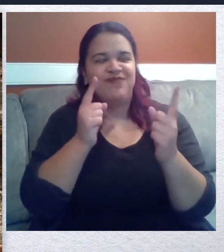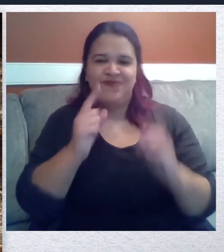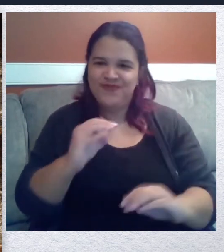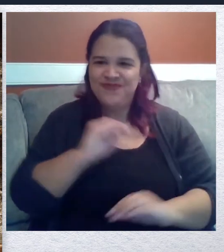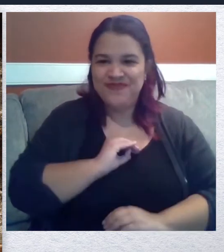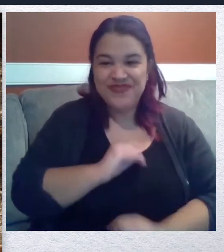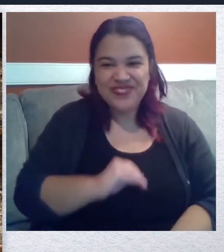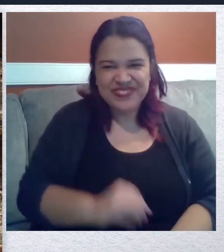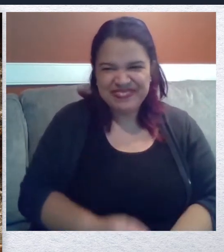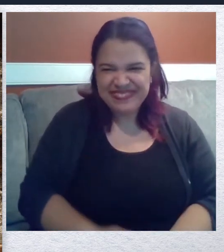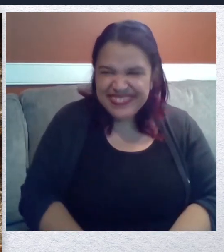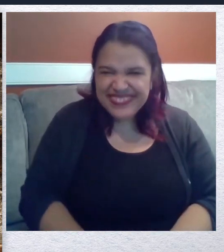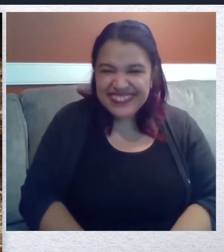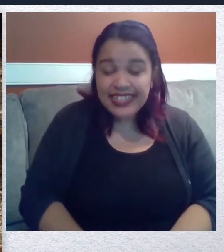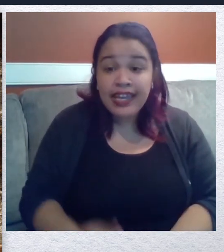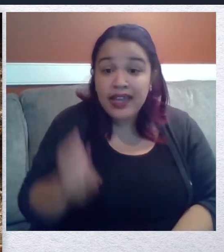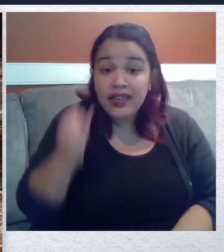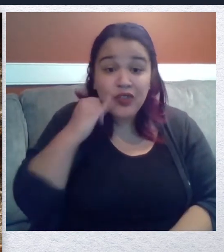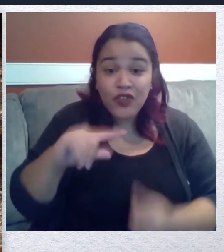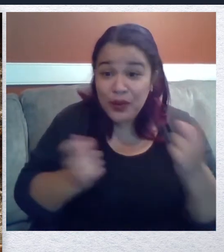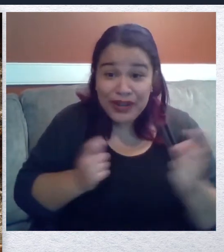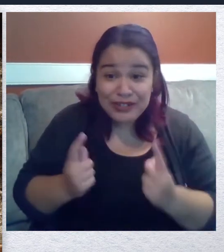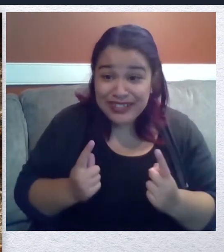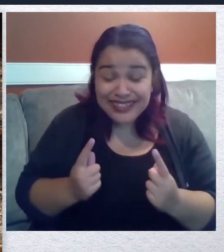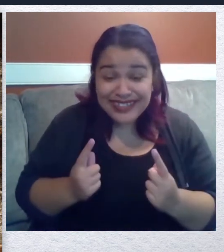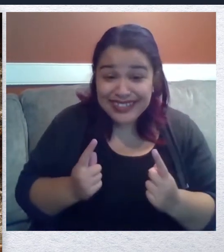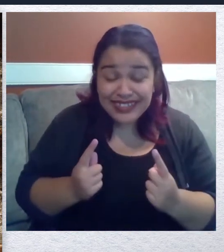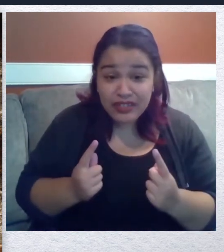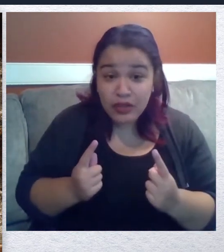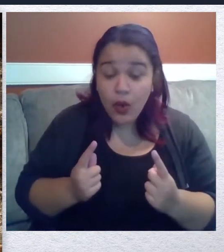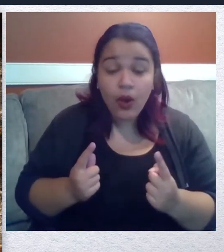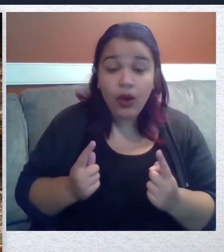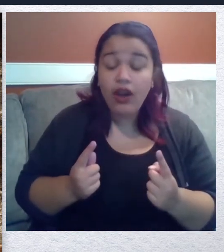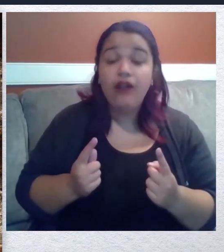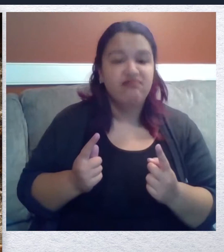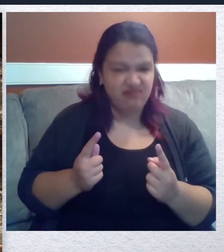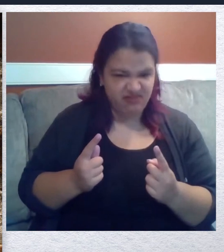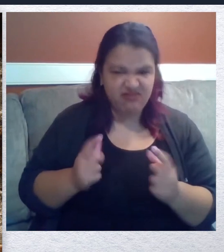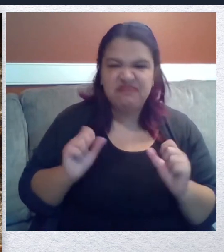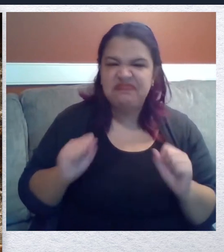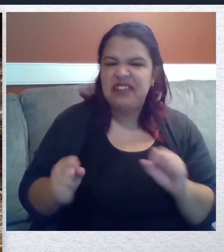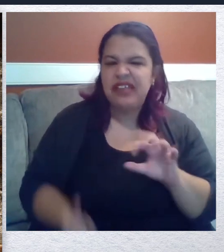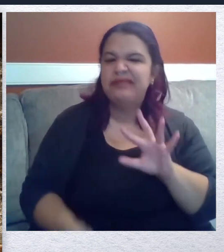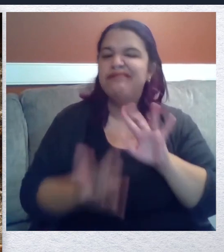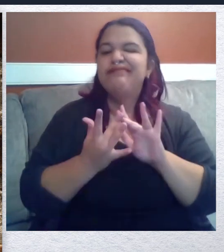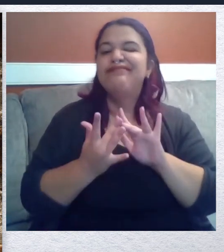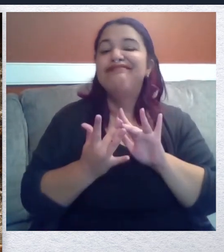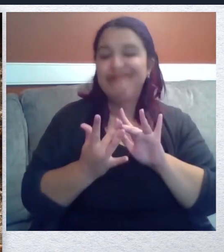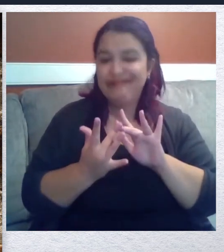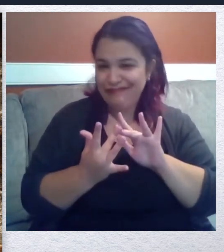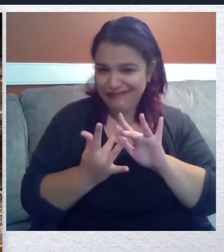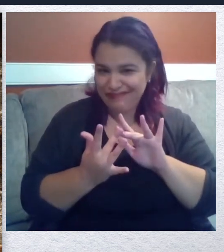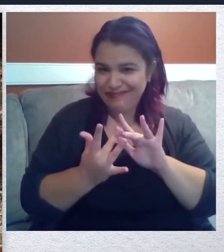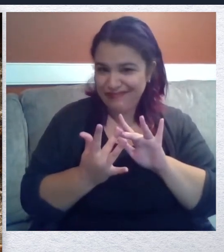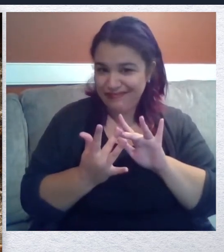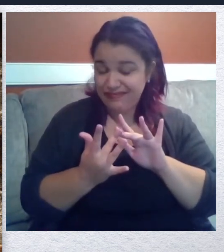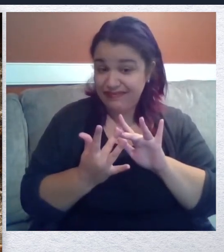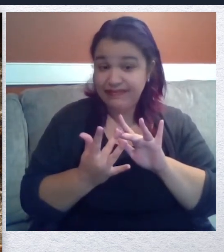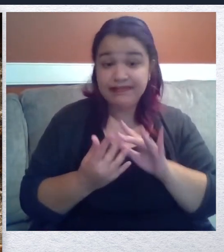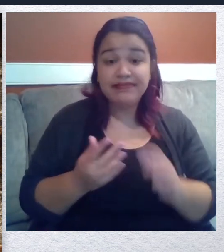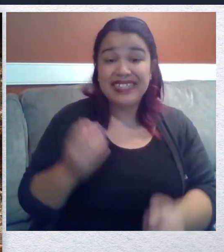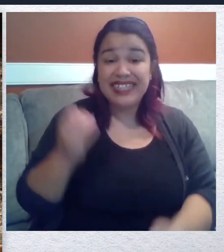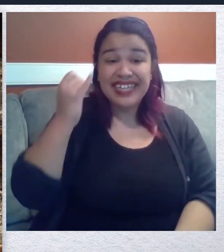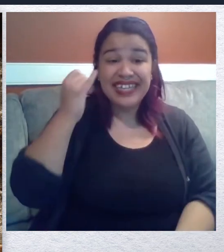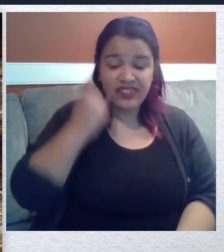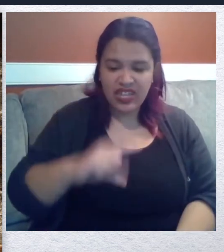today's presentation or on the virtual hiring event in general, please do not hesitate to reach out to me. If I don't know